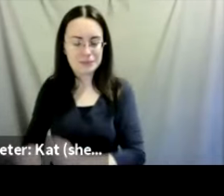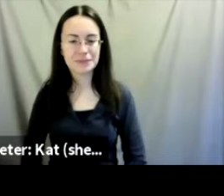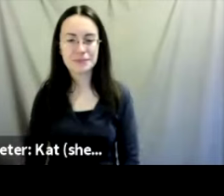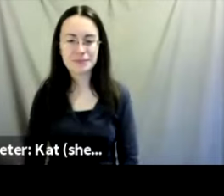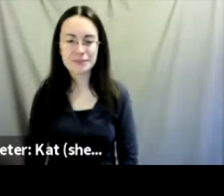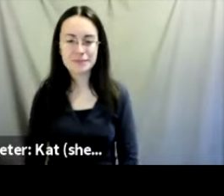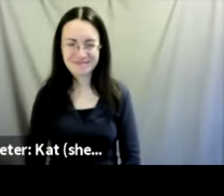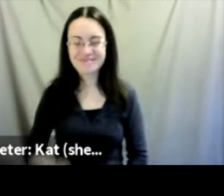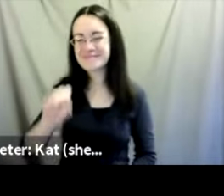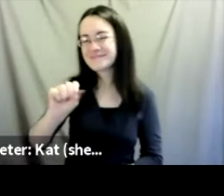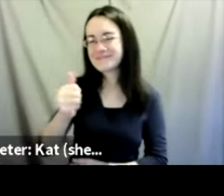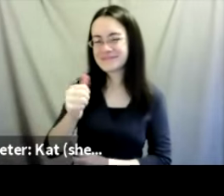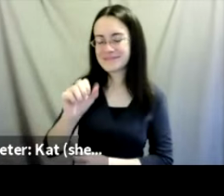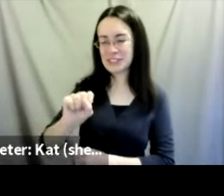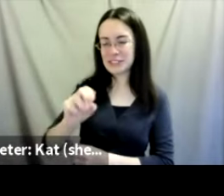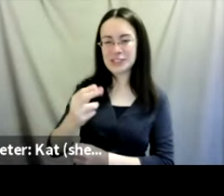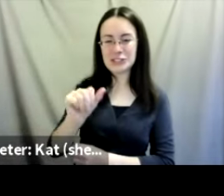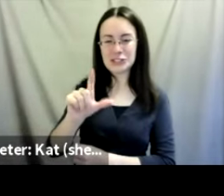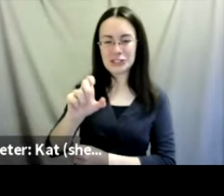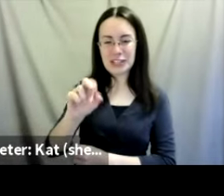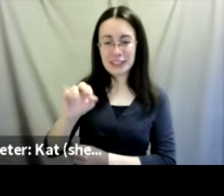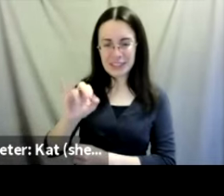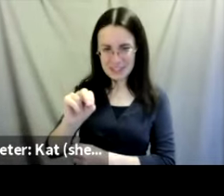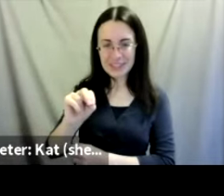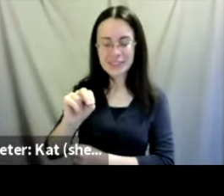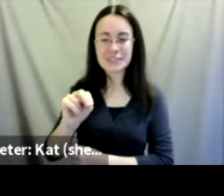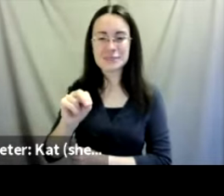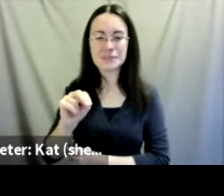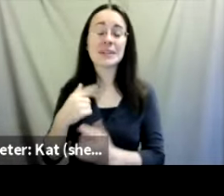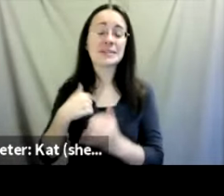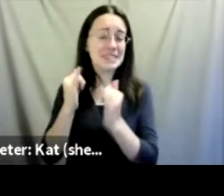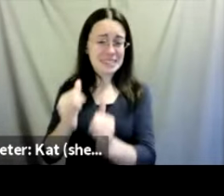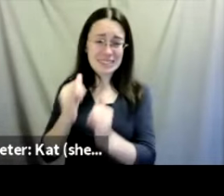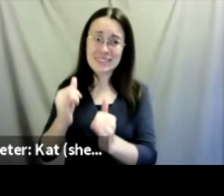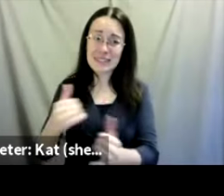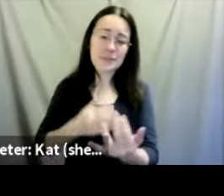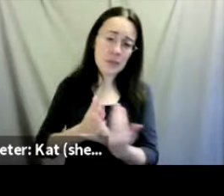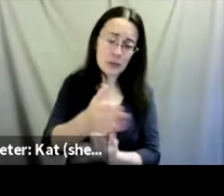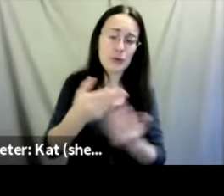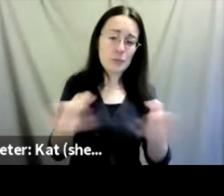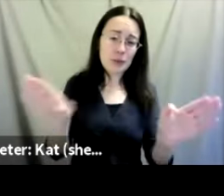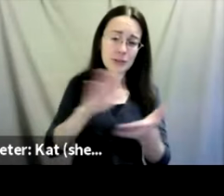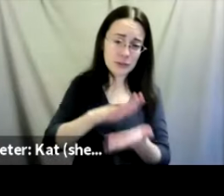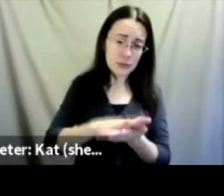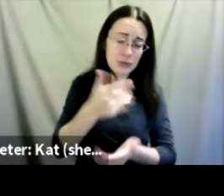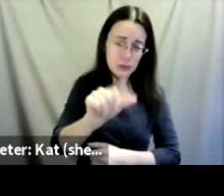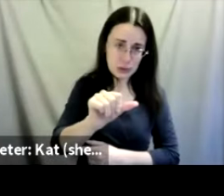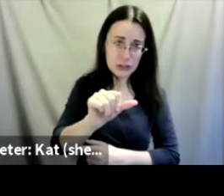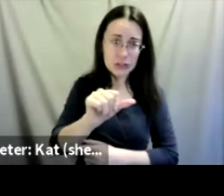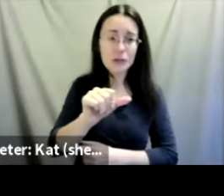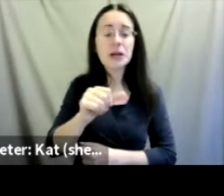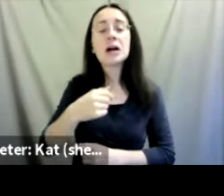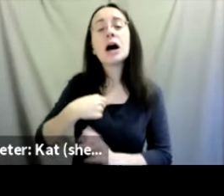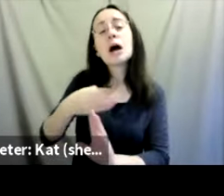Just like them, I went to public school in Georgia, and before joining SASH, I think I understood the importance of